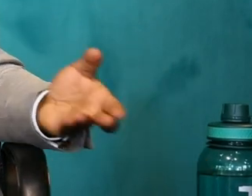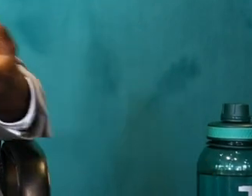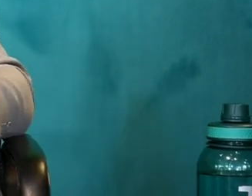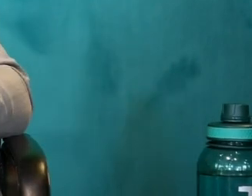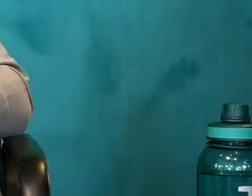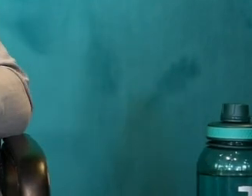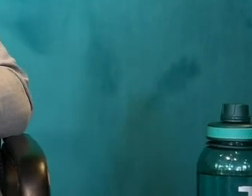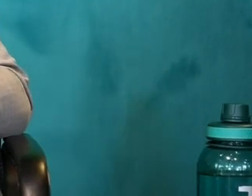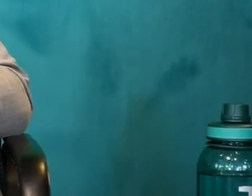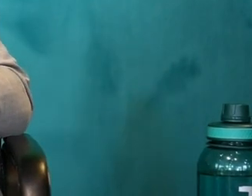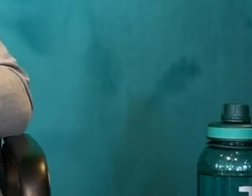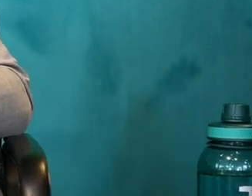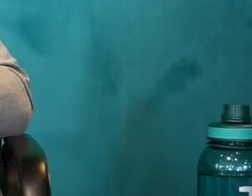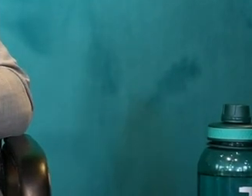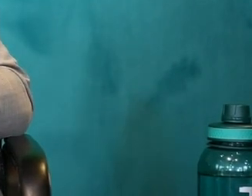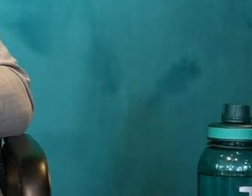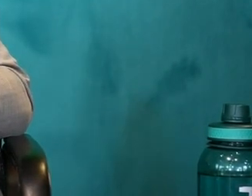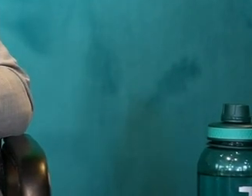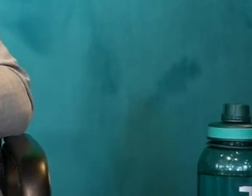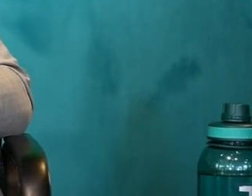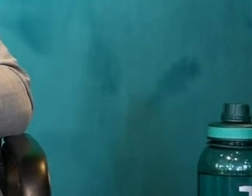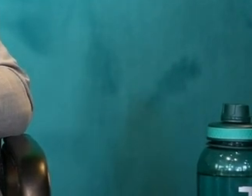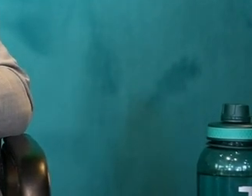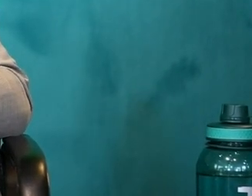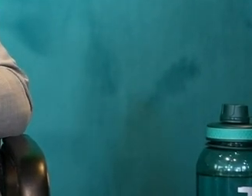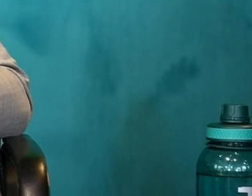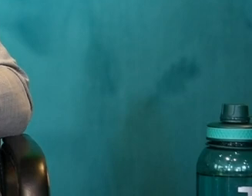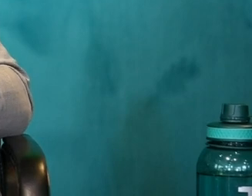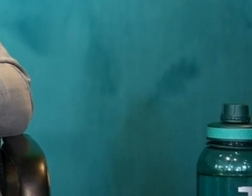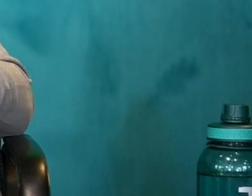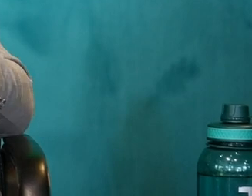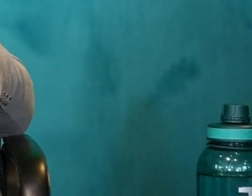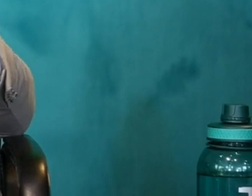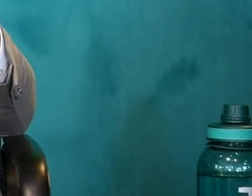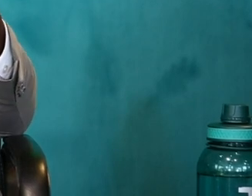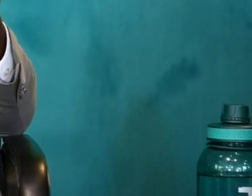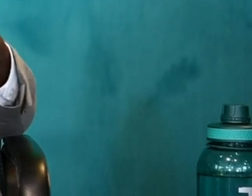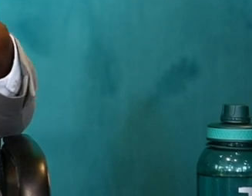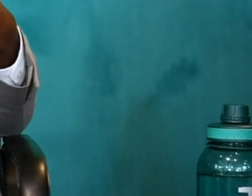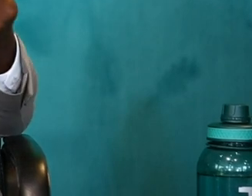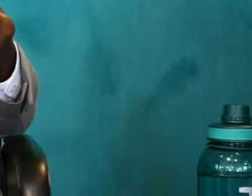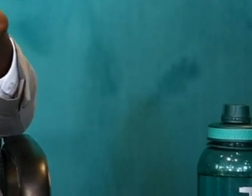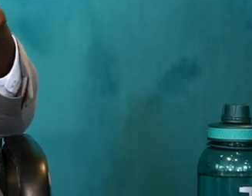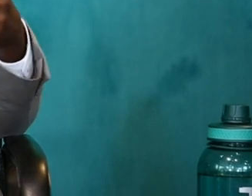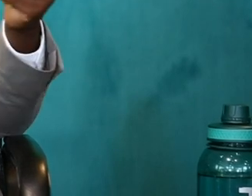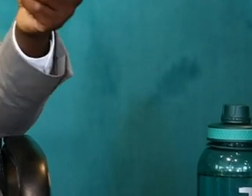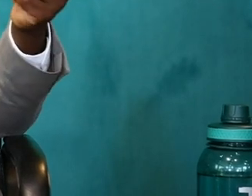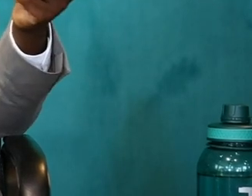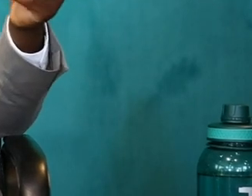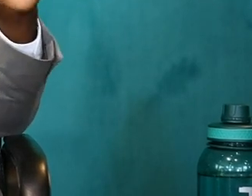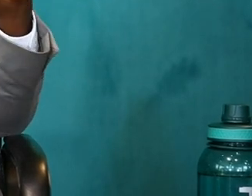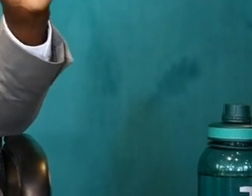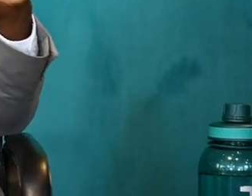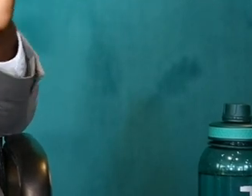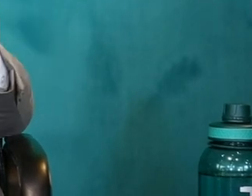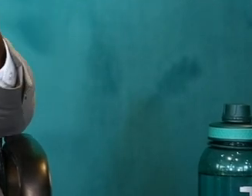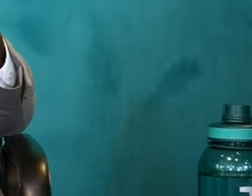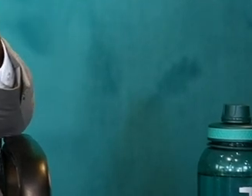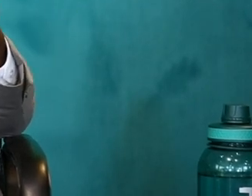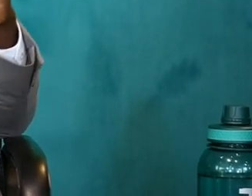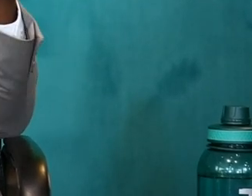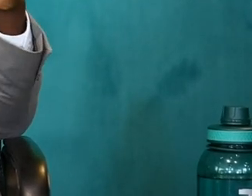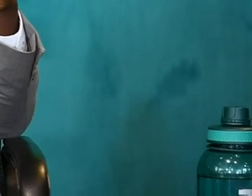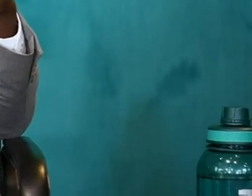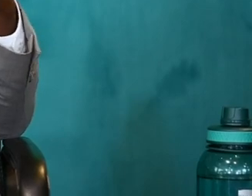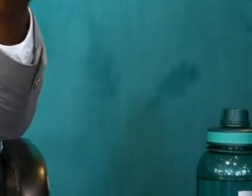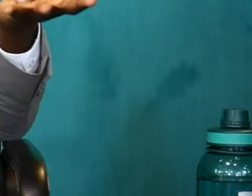right? Because we see what are the Israelites supposed to do? They're supposed to pick the lamb 10 days on the 10th day of the